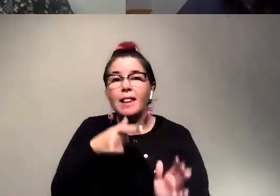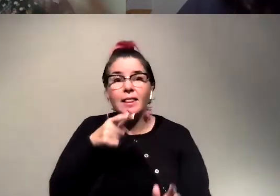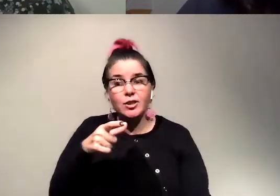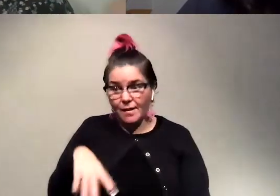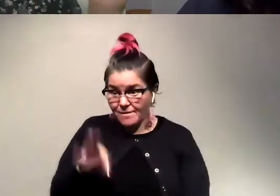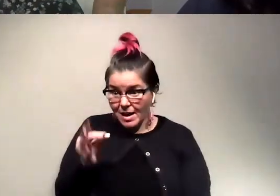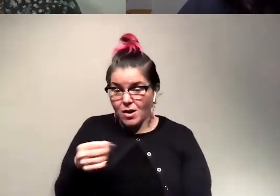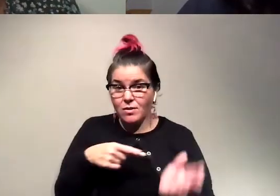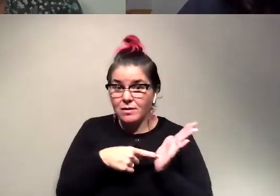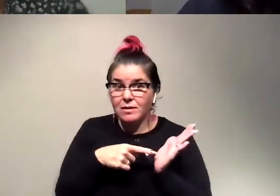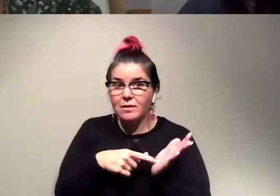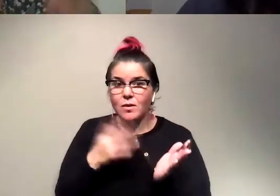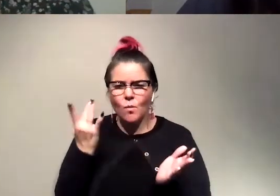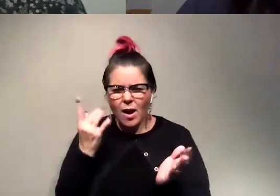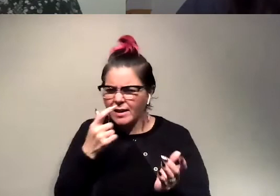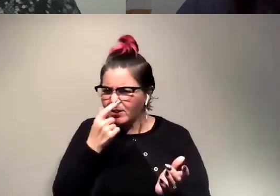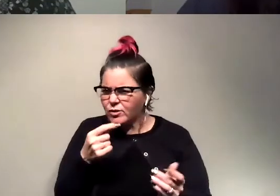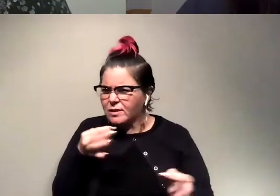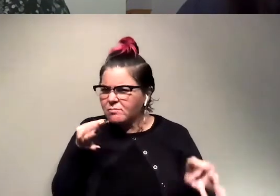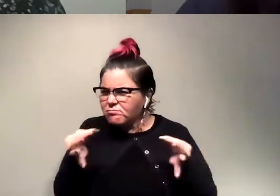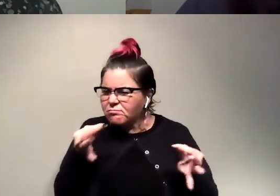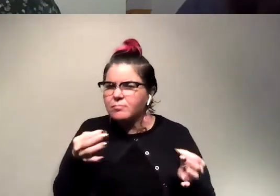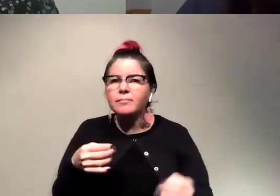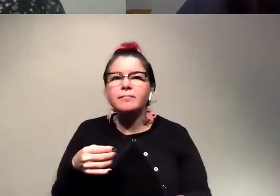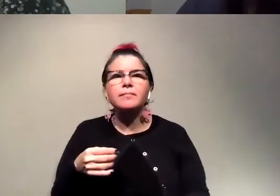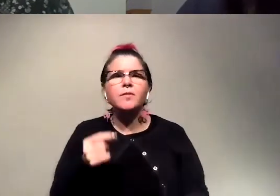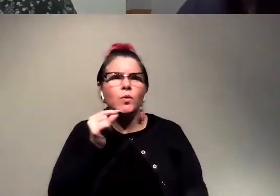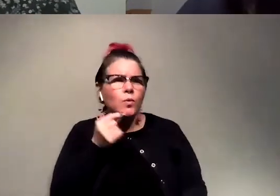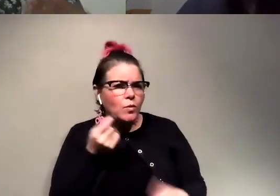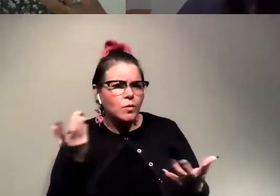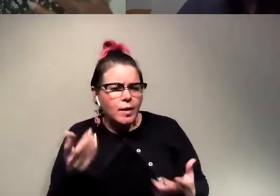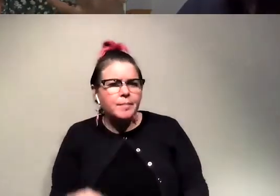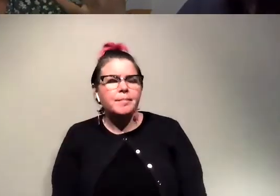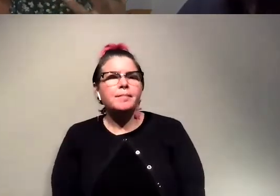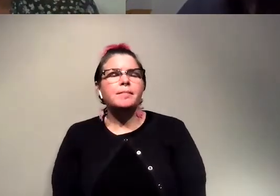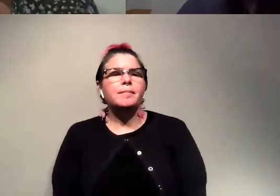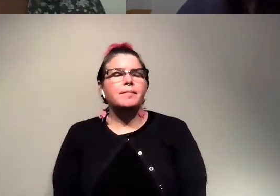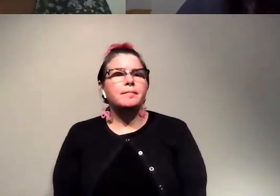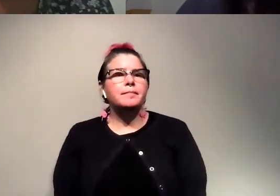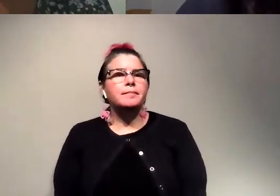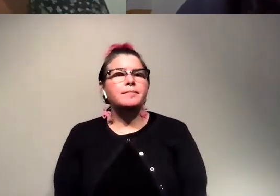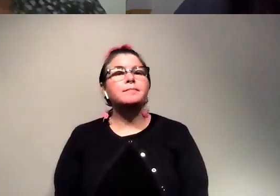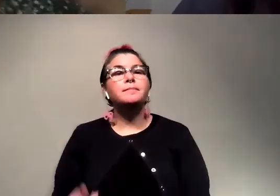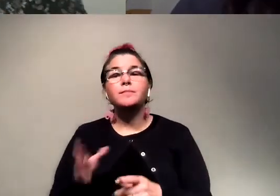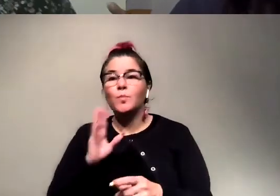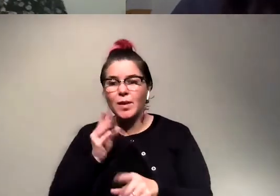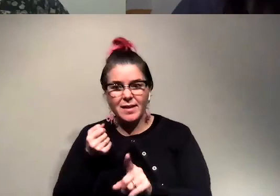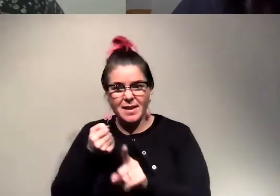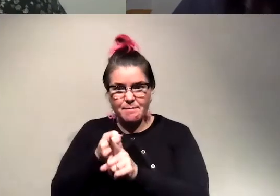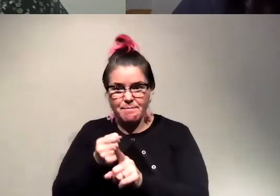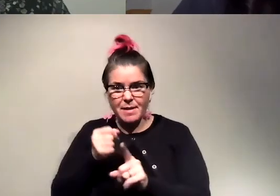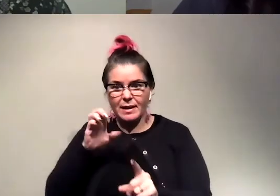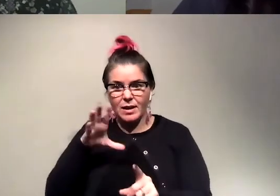and here's why this lizard is interesting. Here's what's cool about it. Here's how it affects its ecosystem. Here's why it's important